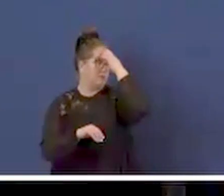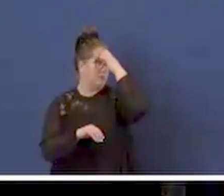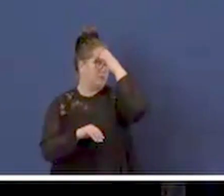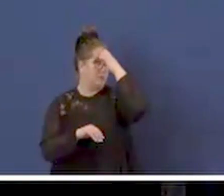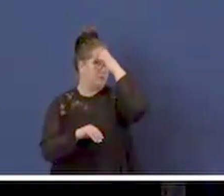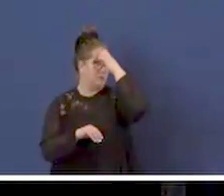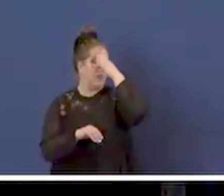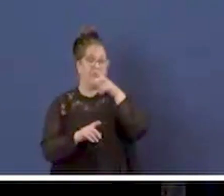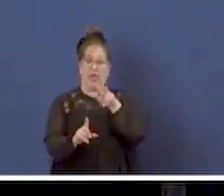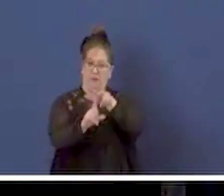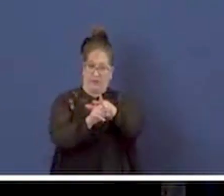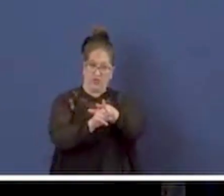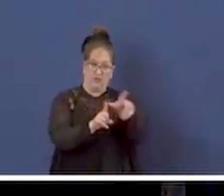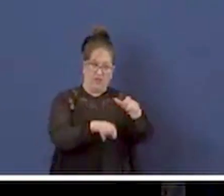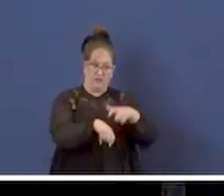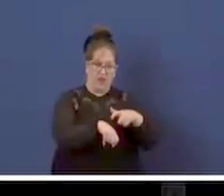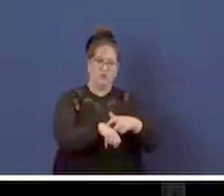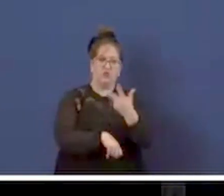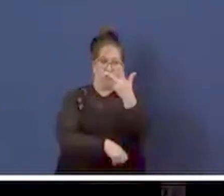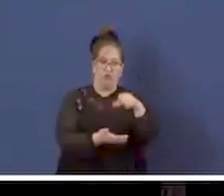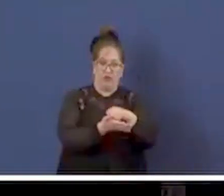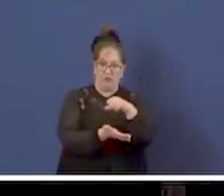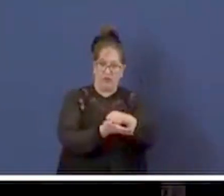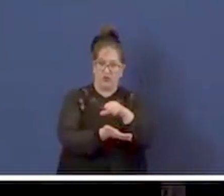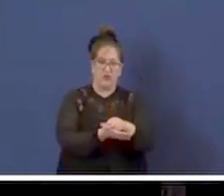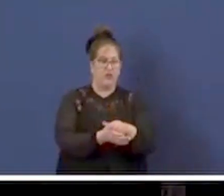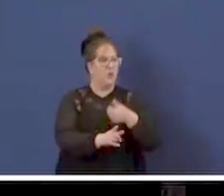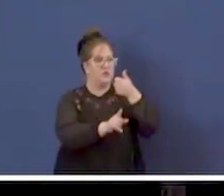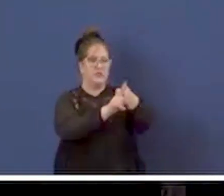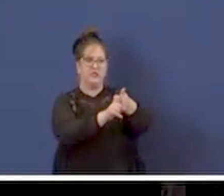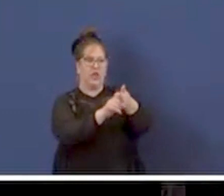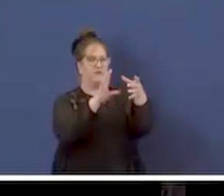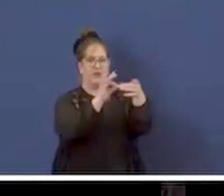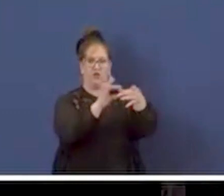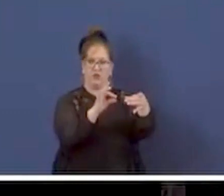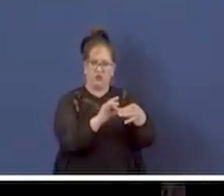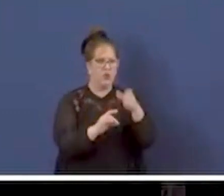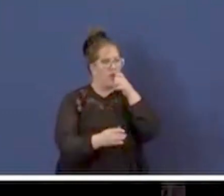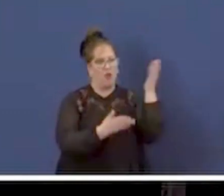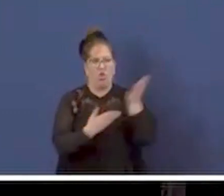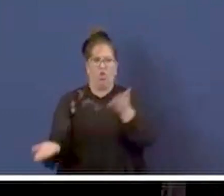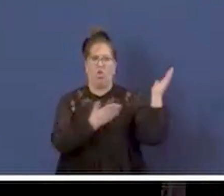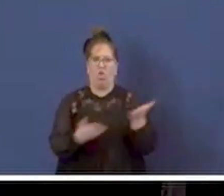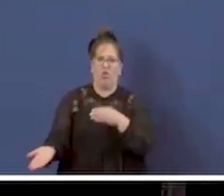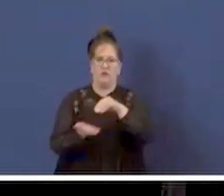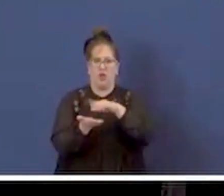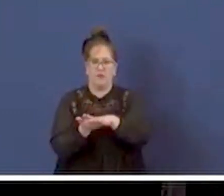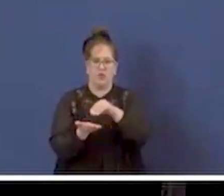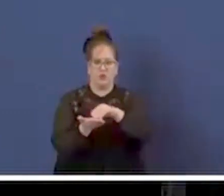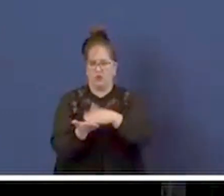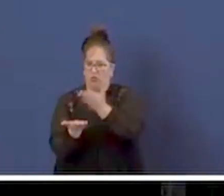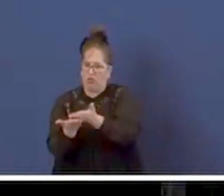was 3 pages long. It was entirely a self-declaration. People did not bring in documentation for what they told us we